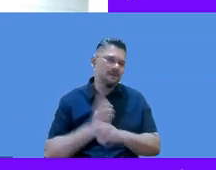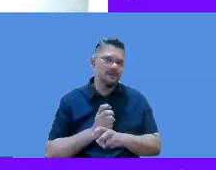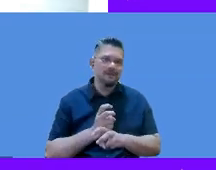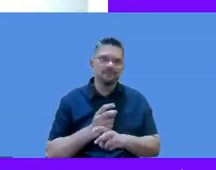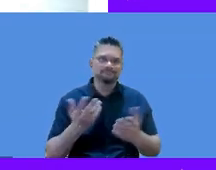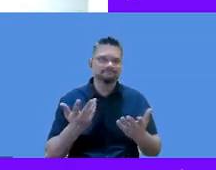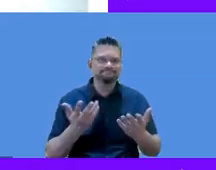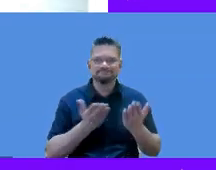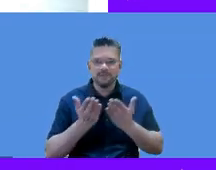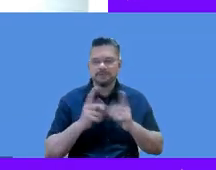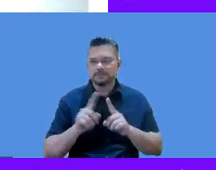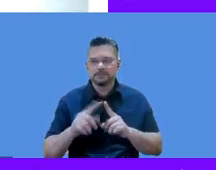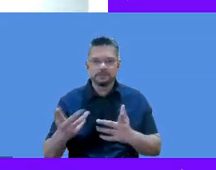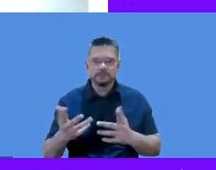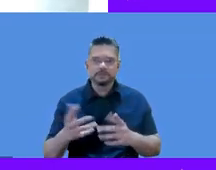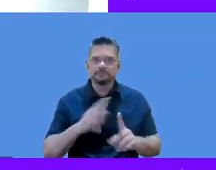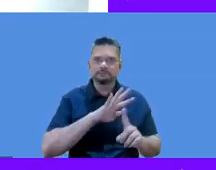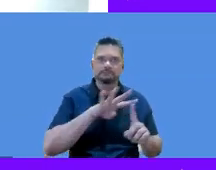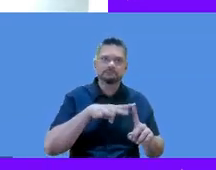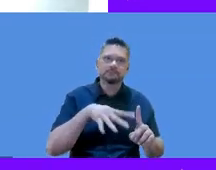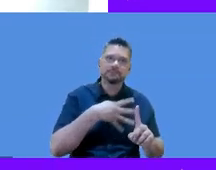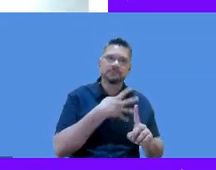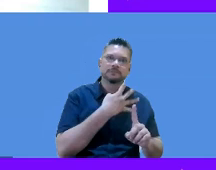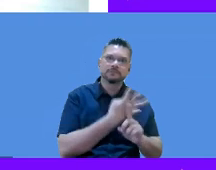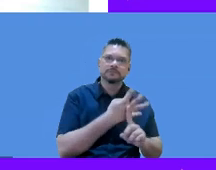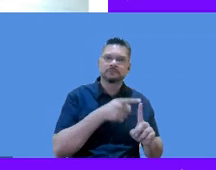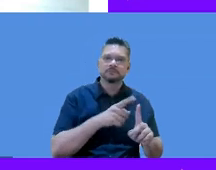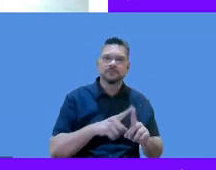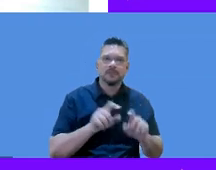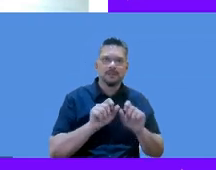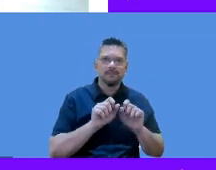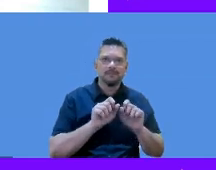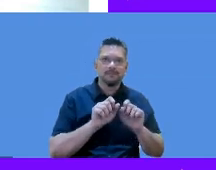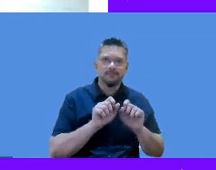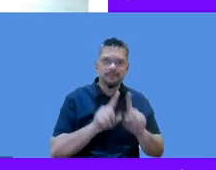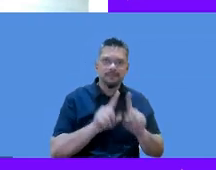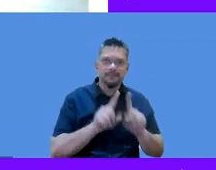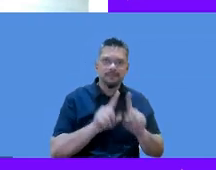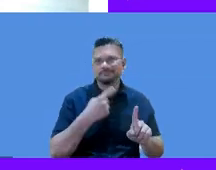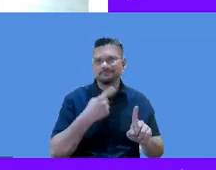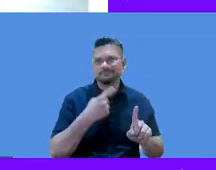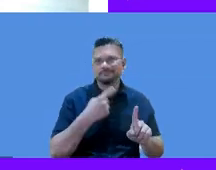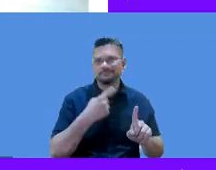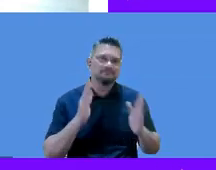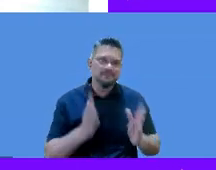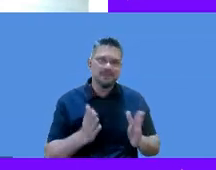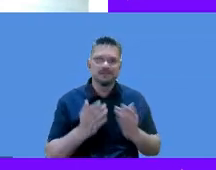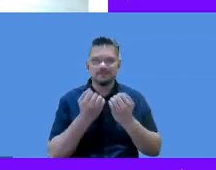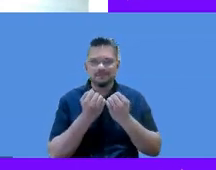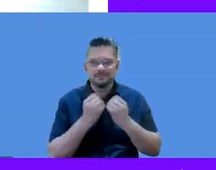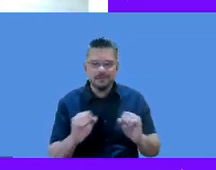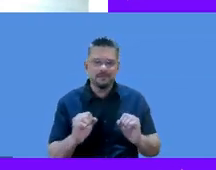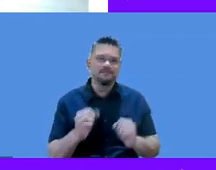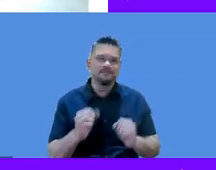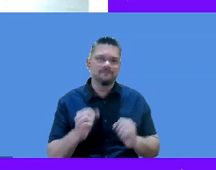SDG 11, specifically provide access to safe, affordable, accessible and sustainable transport systems with special